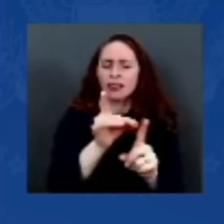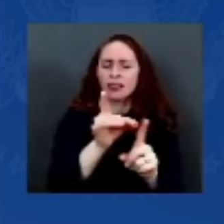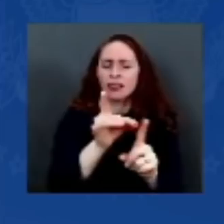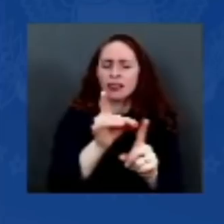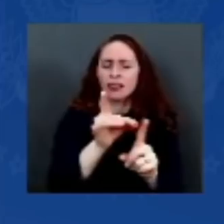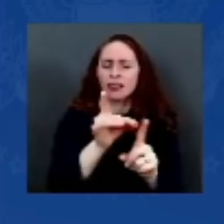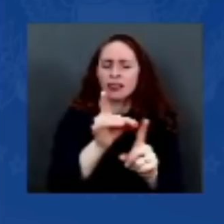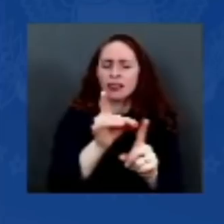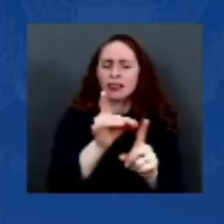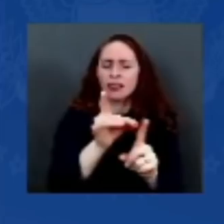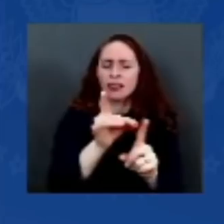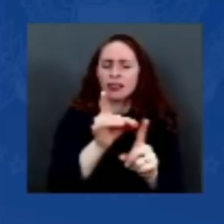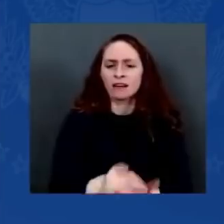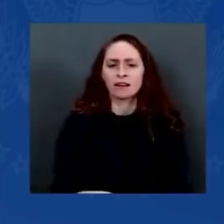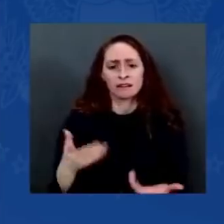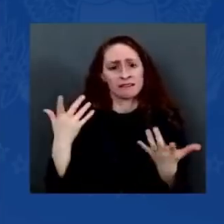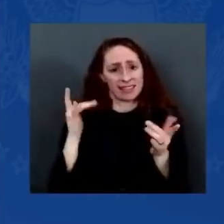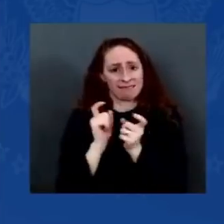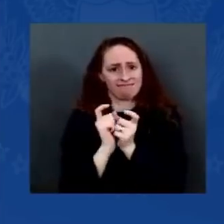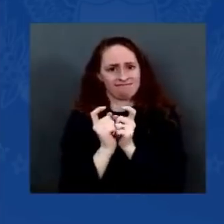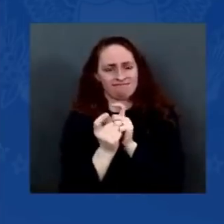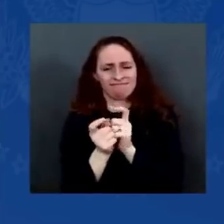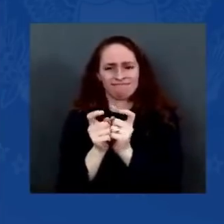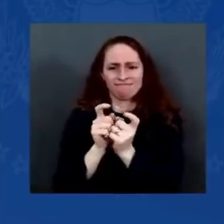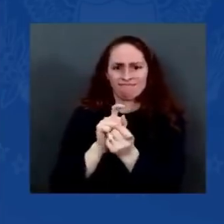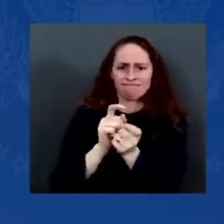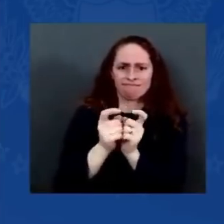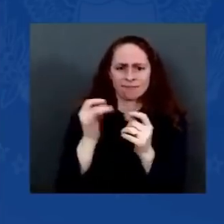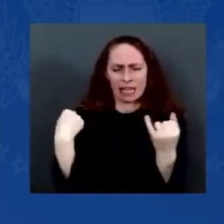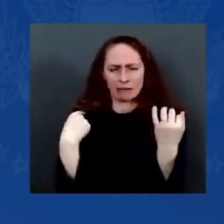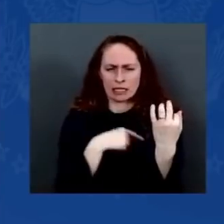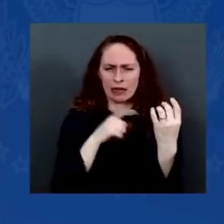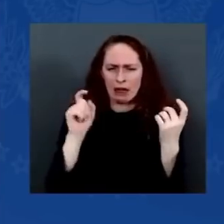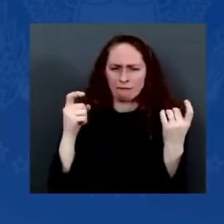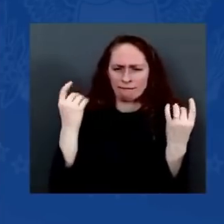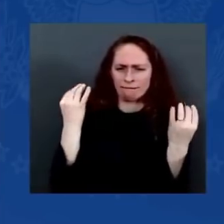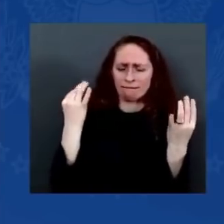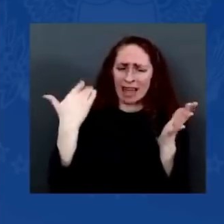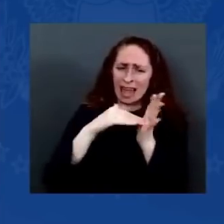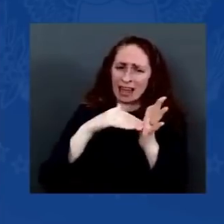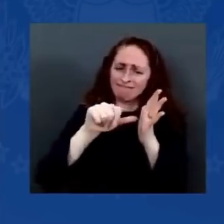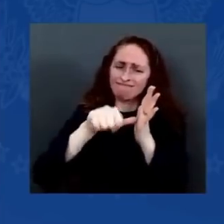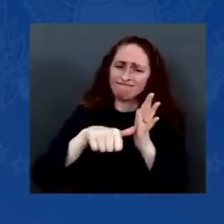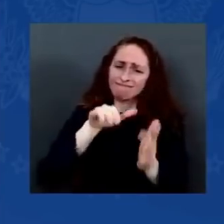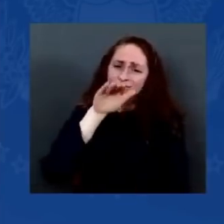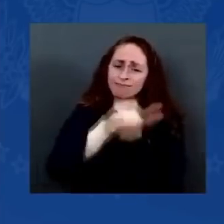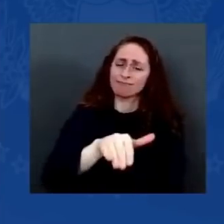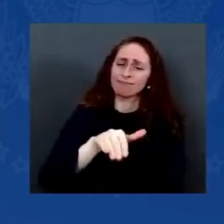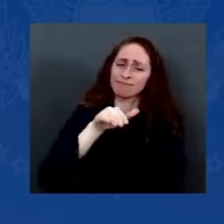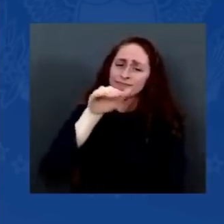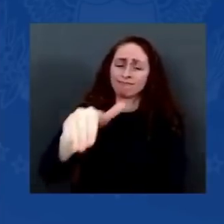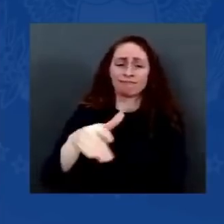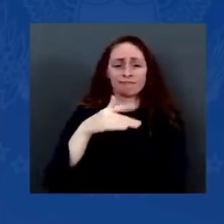repetitive and obnoxious. It's the only responsible thing to do. Those who are not vaccinated are